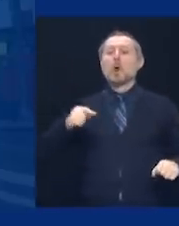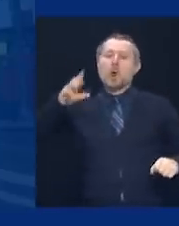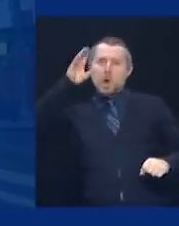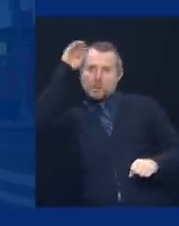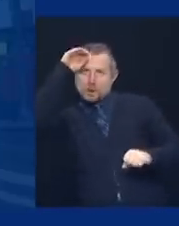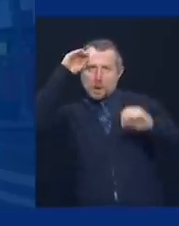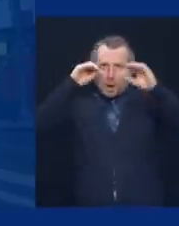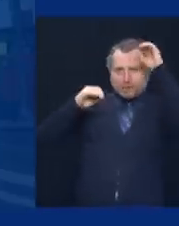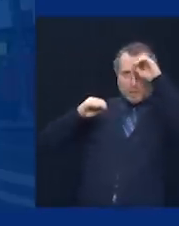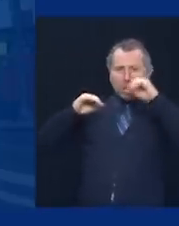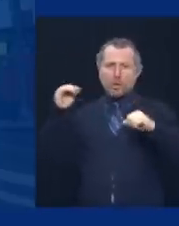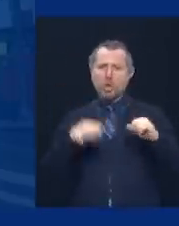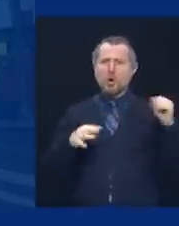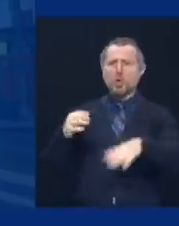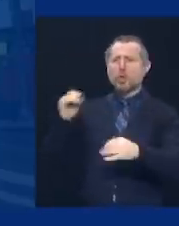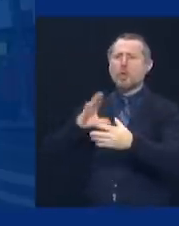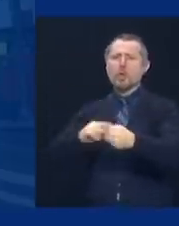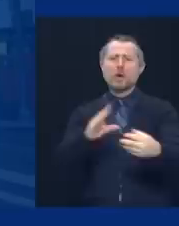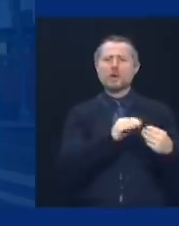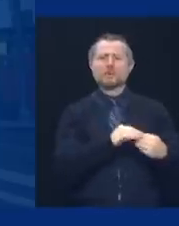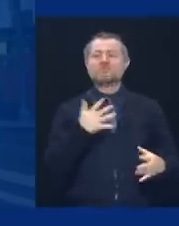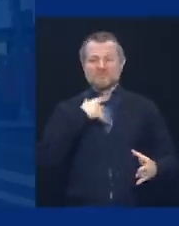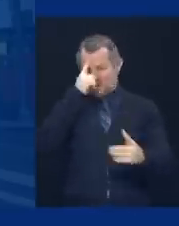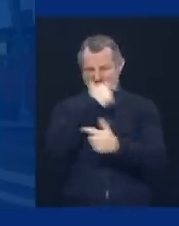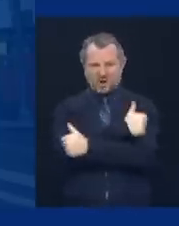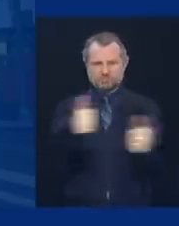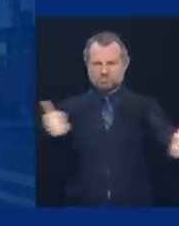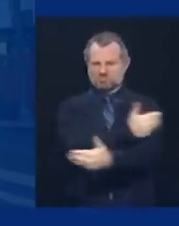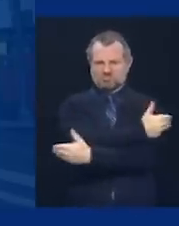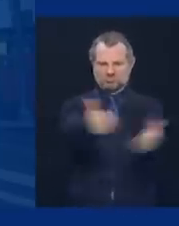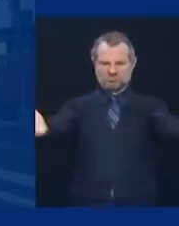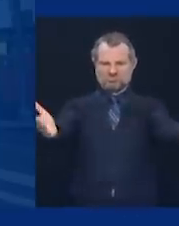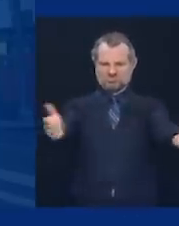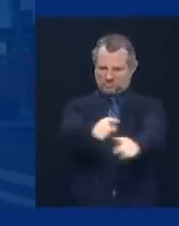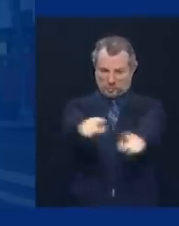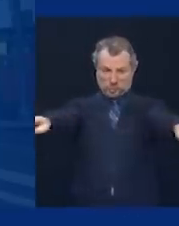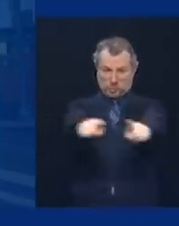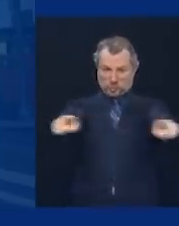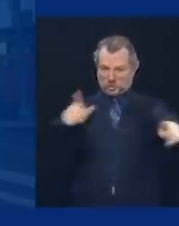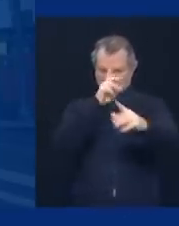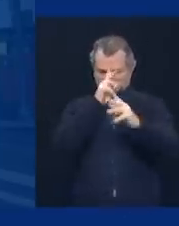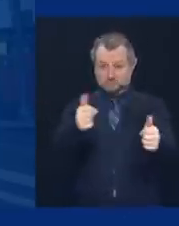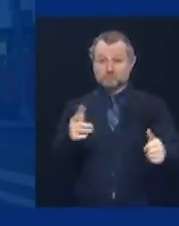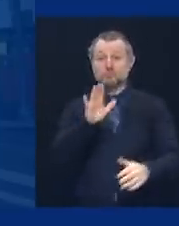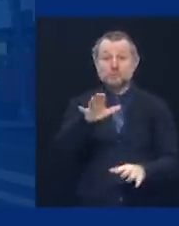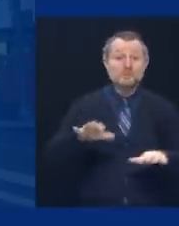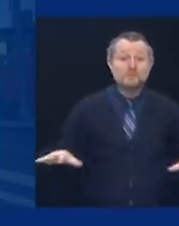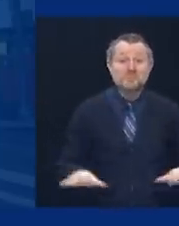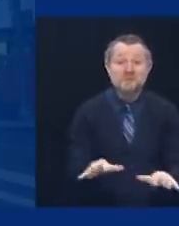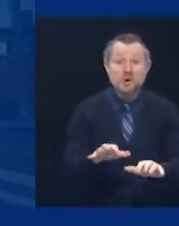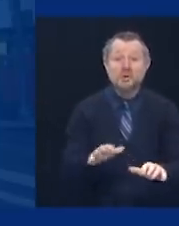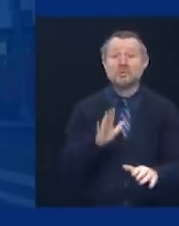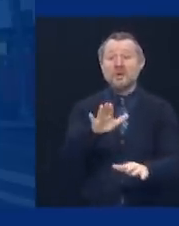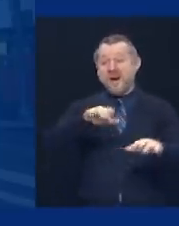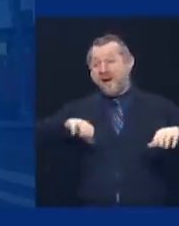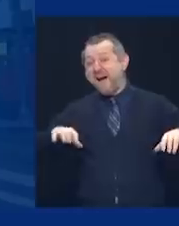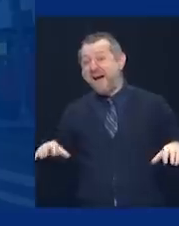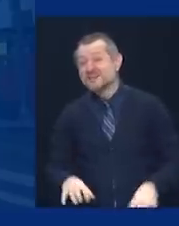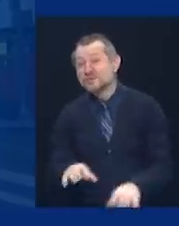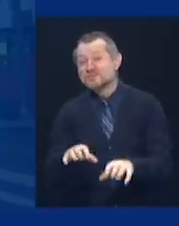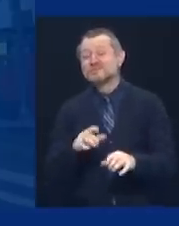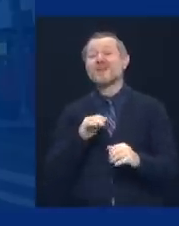is a question of future actions. It will be determined by us, by what we